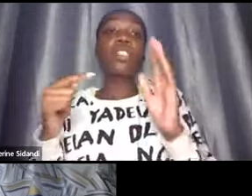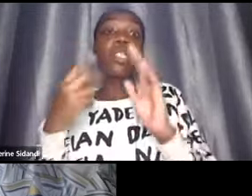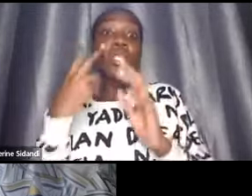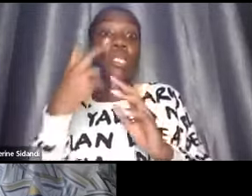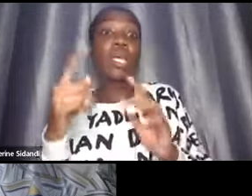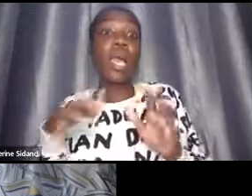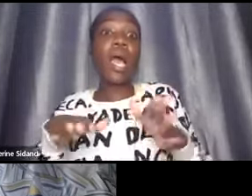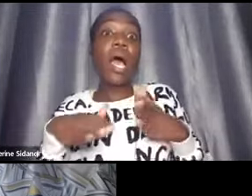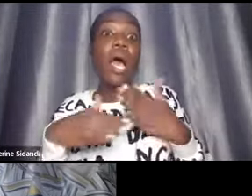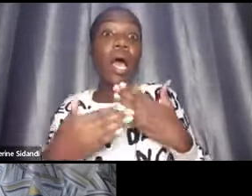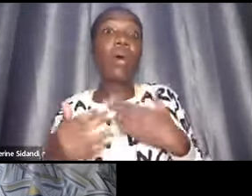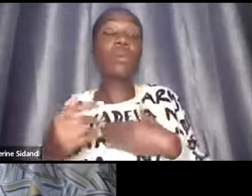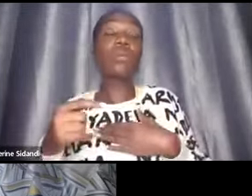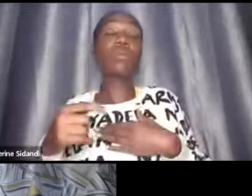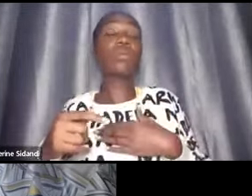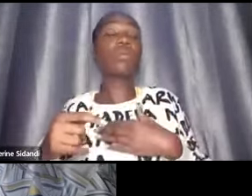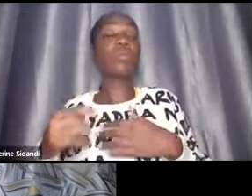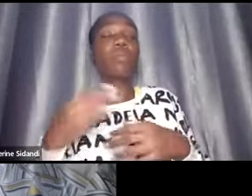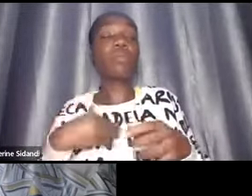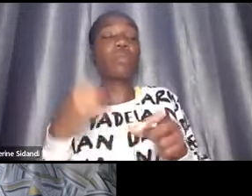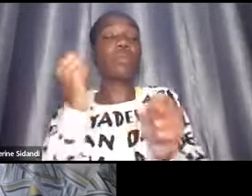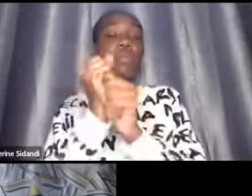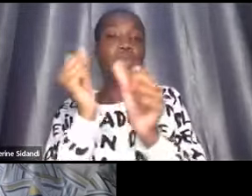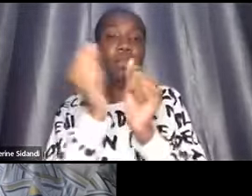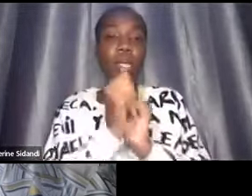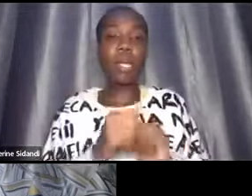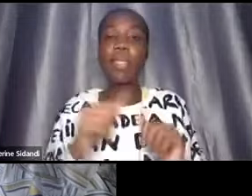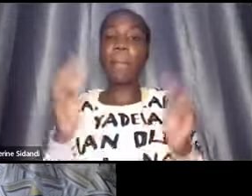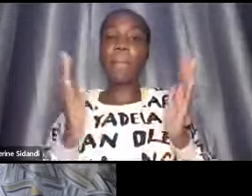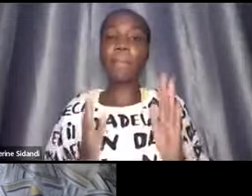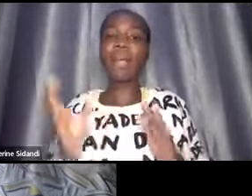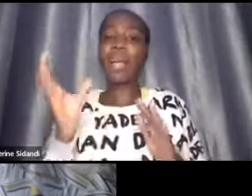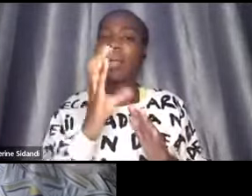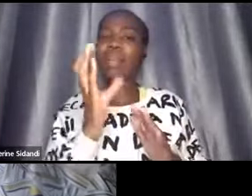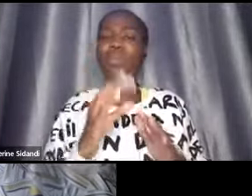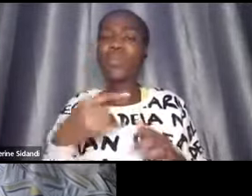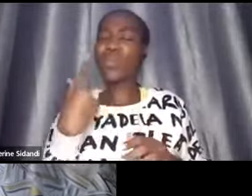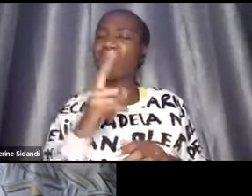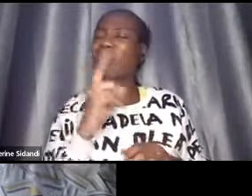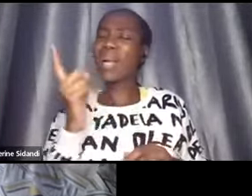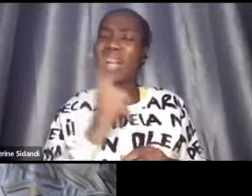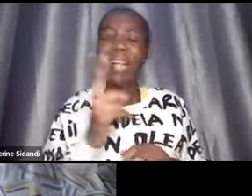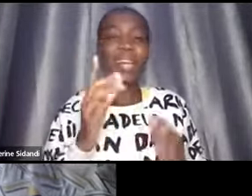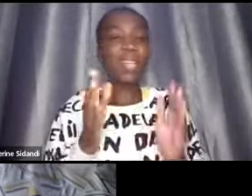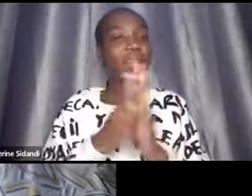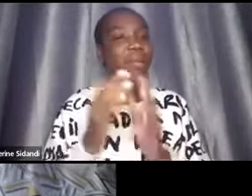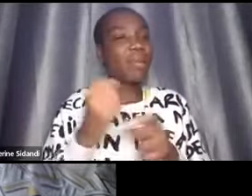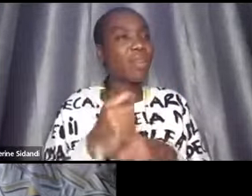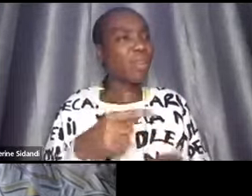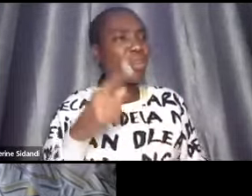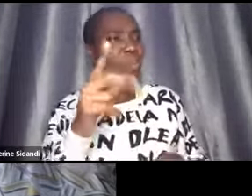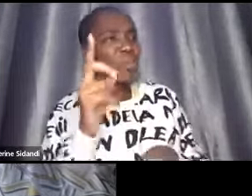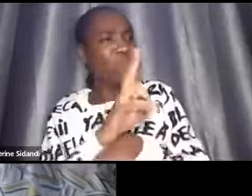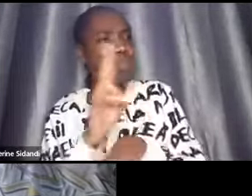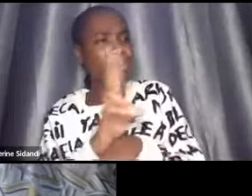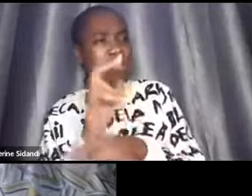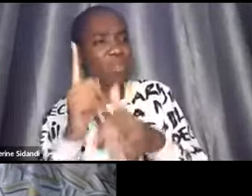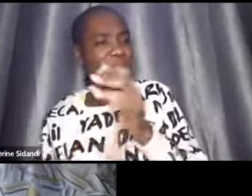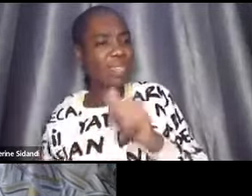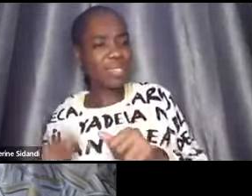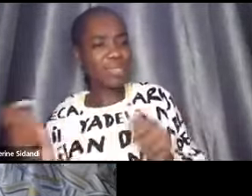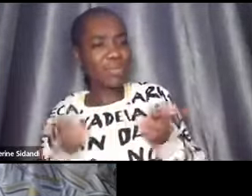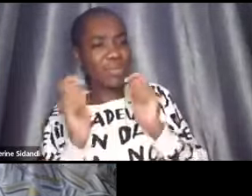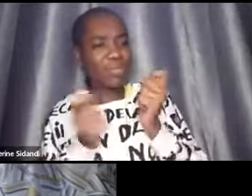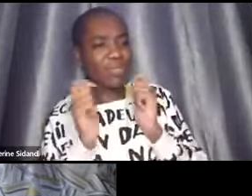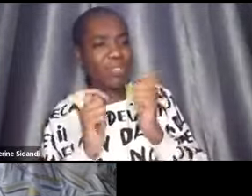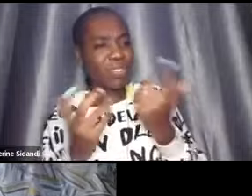shouting. And I calmed them down. Some of the managers were asking me, did you use something from Kamote from somewhere? No,